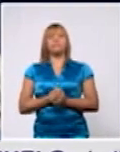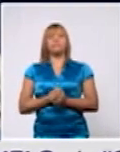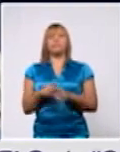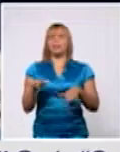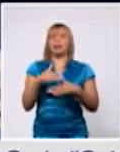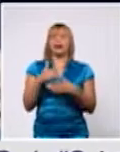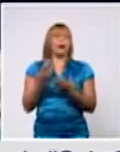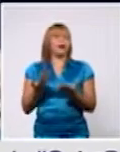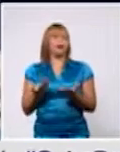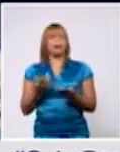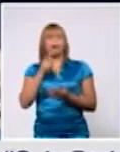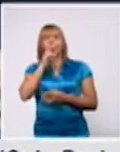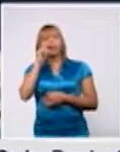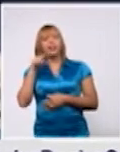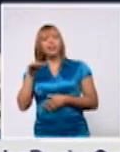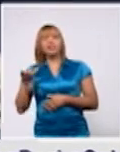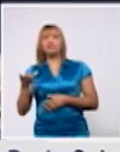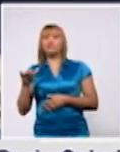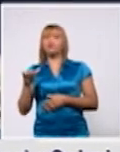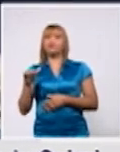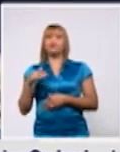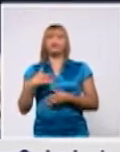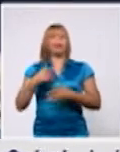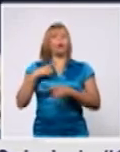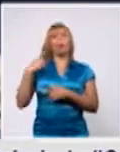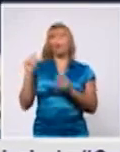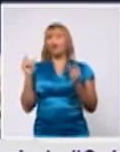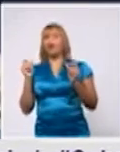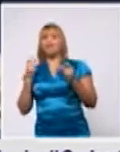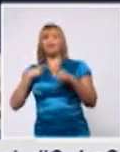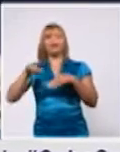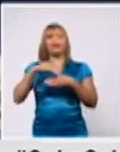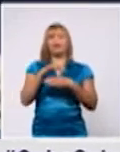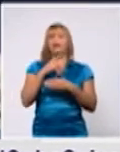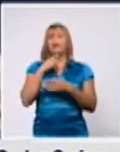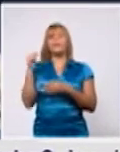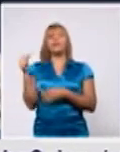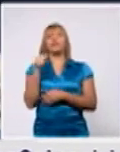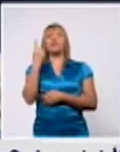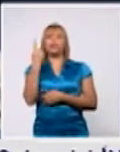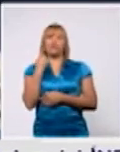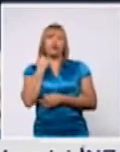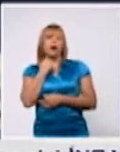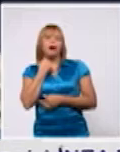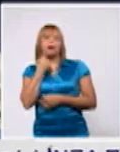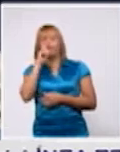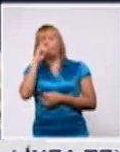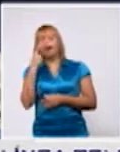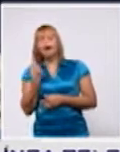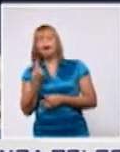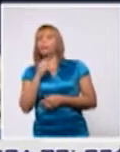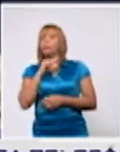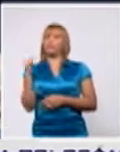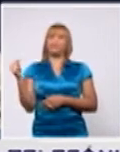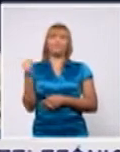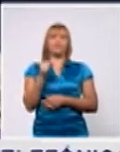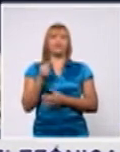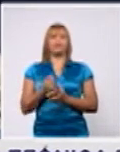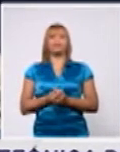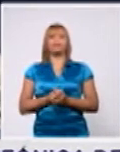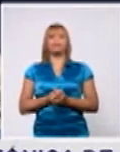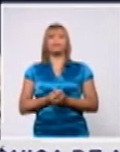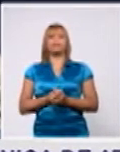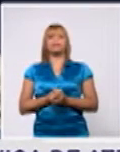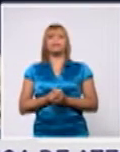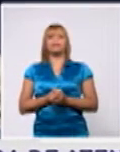female, representing 49.7% of all diagnosed cases. 40 of the 54,